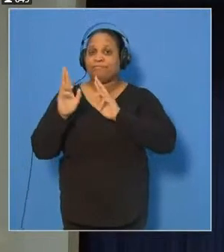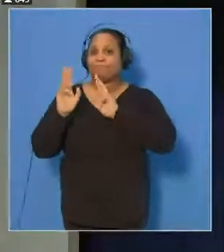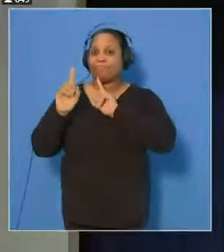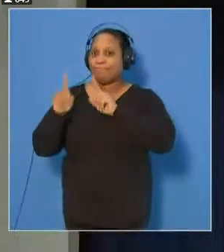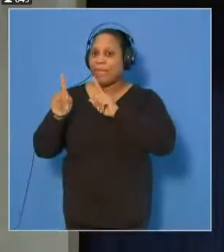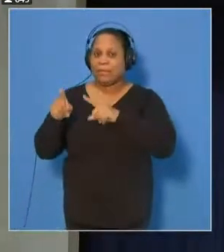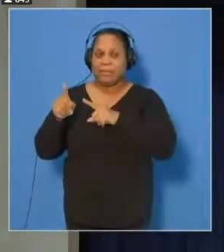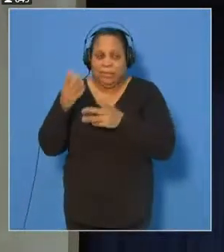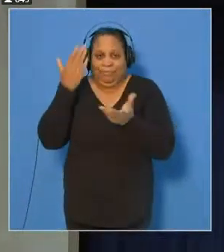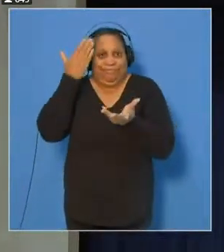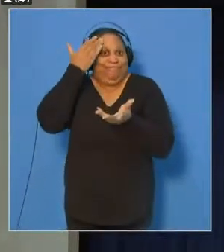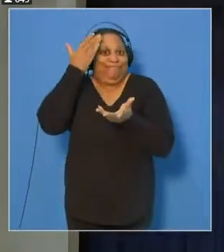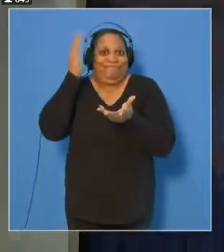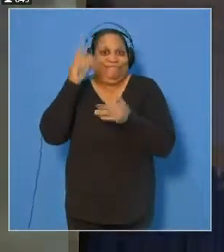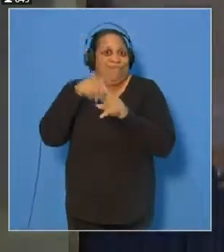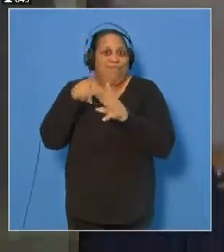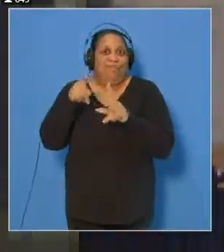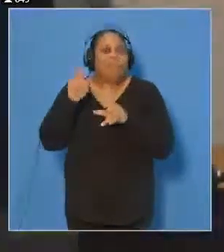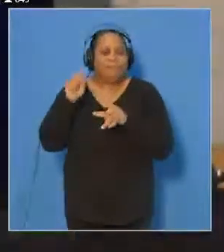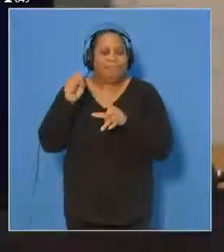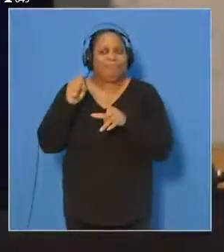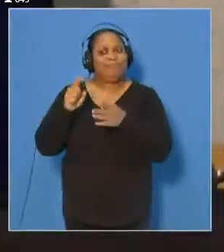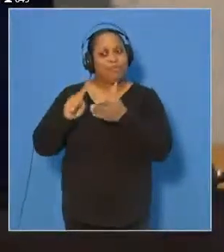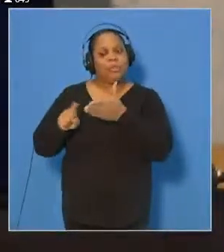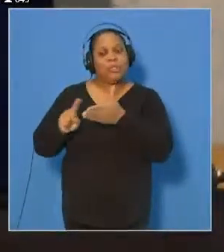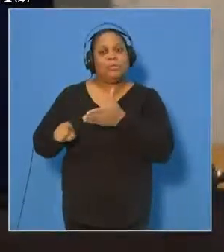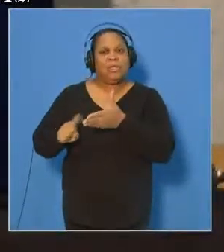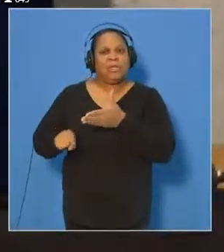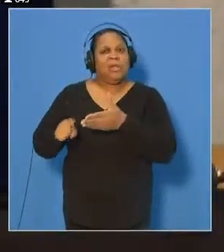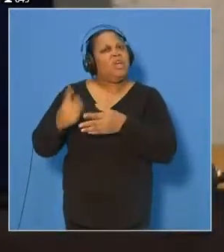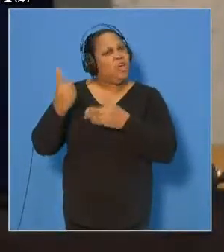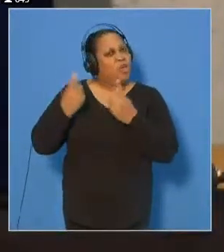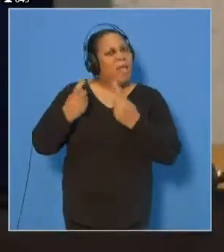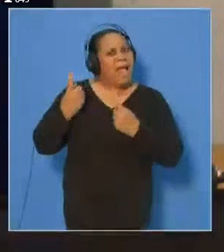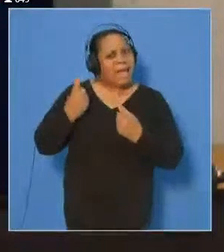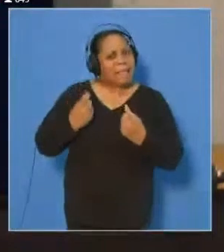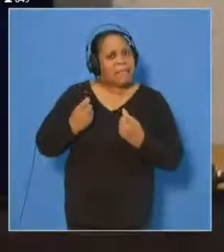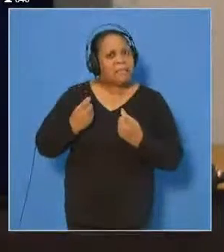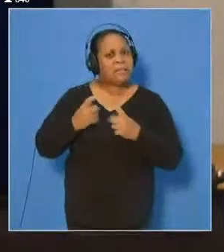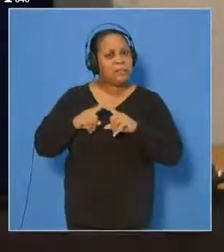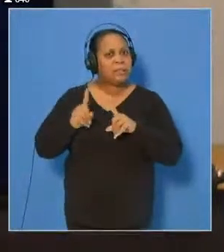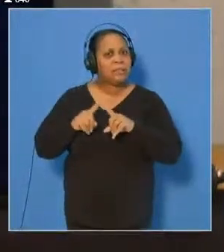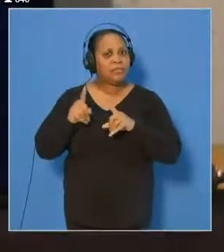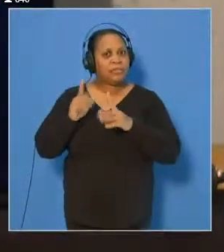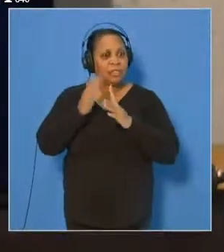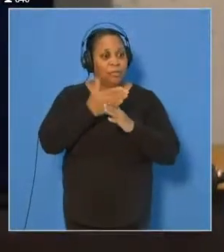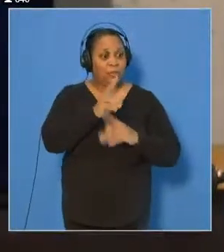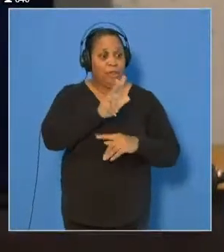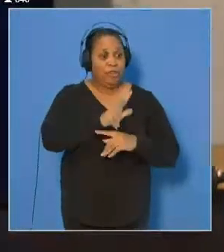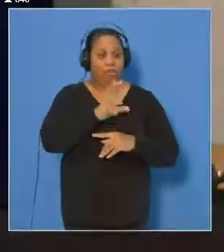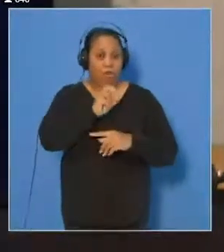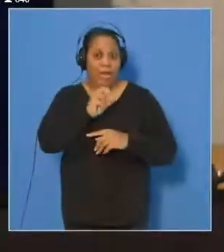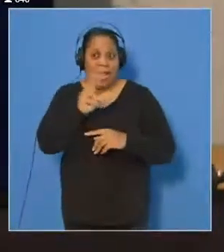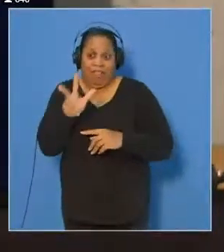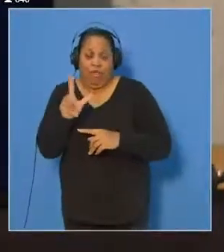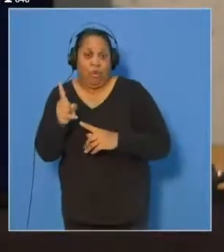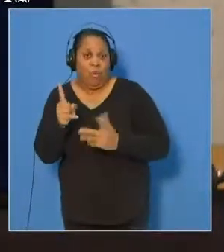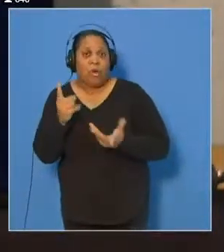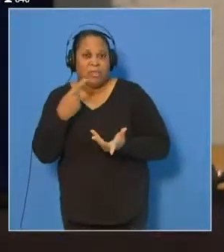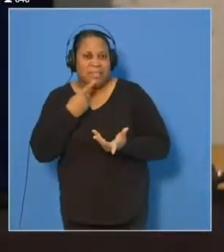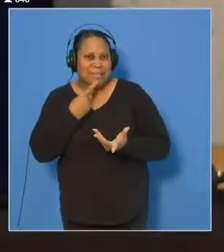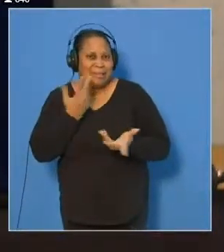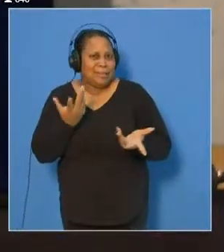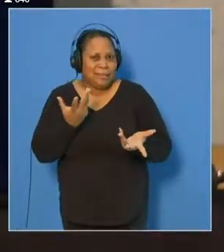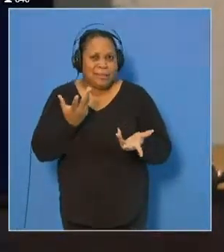something that I know about, but we can certainly look into it. You're asking whether or not the difference between 30 and 31 is that there's another